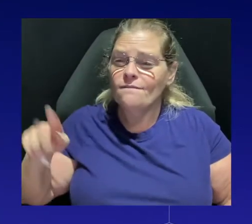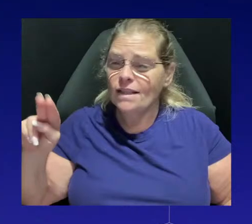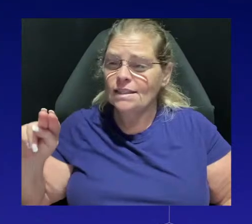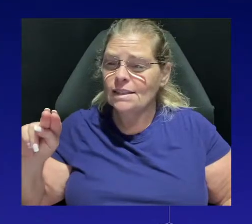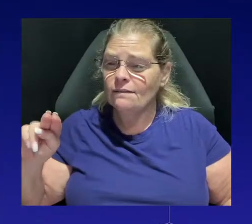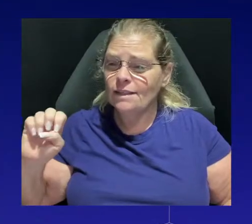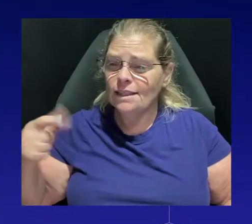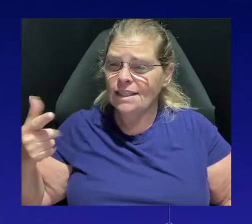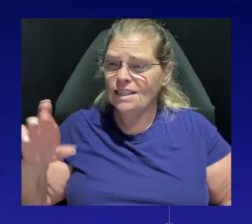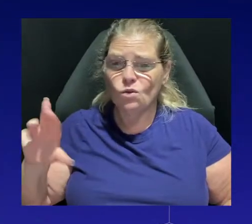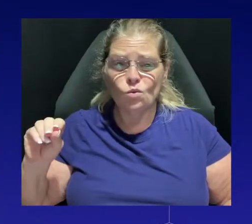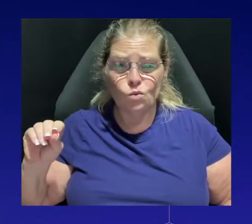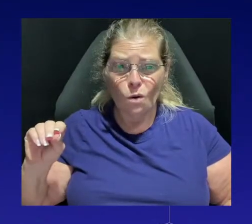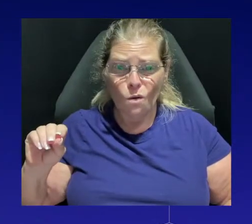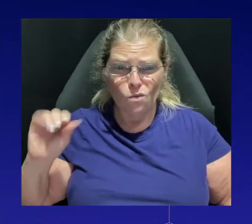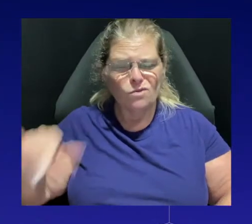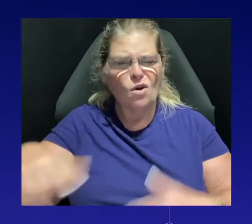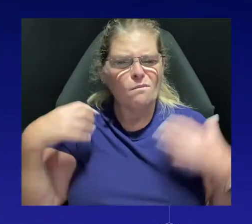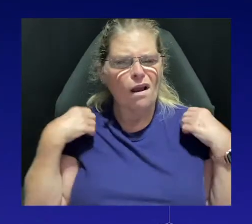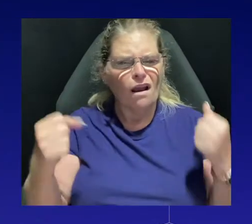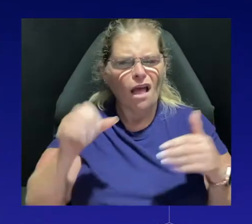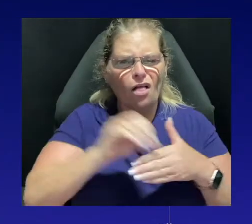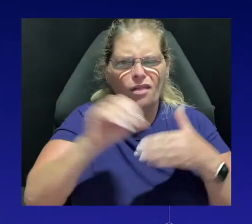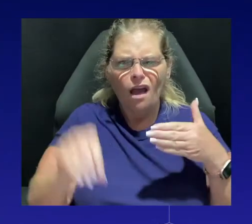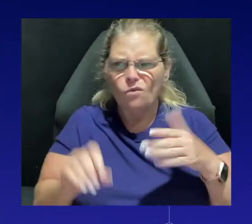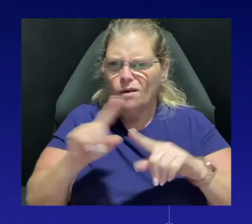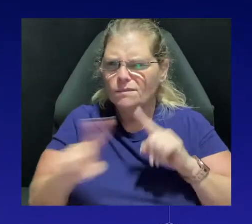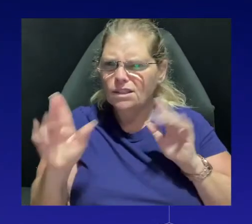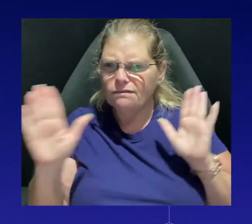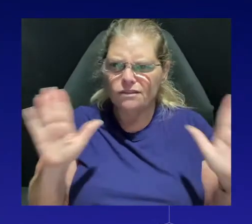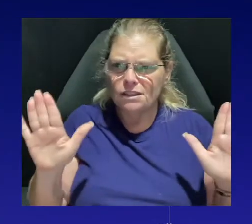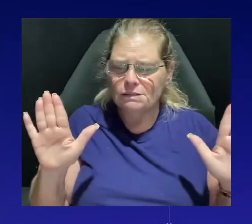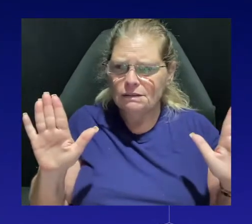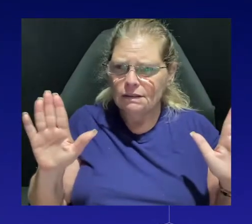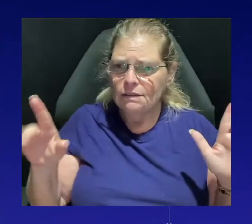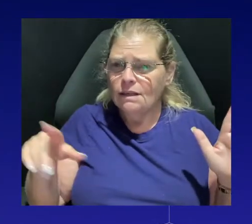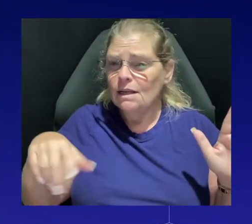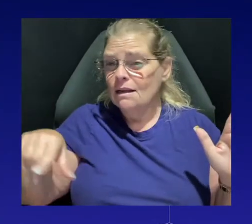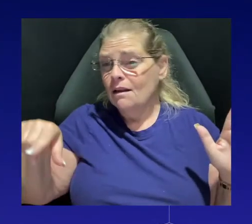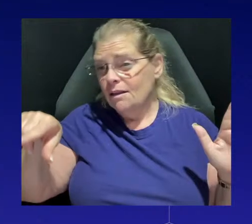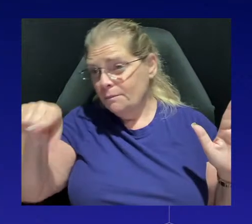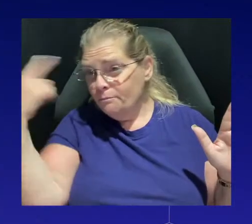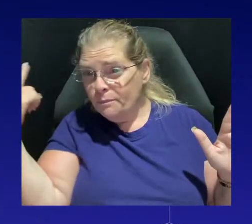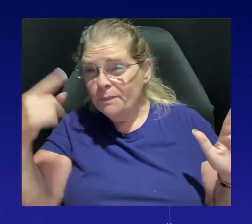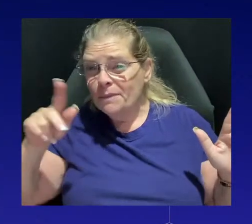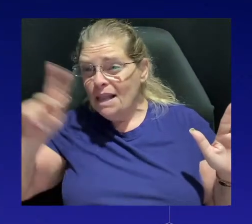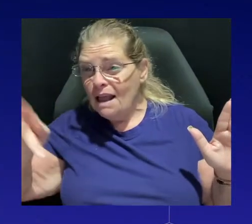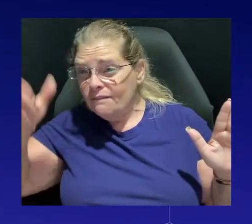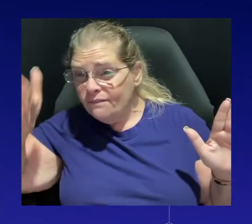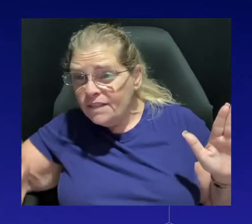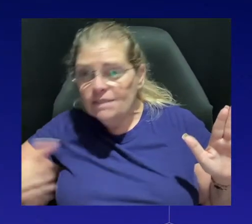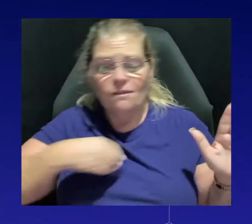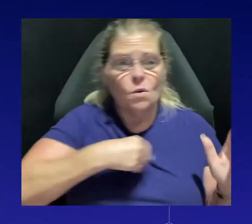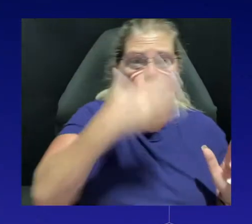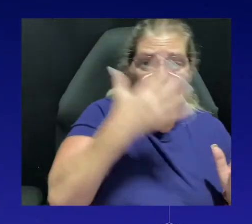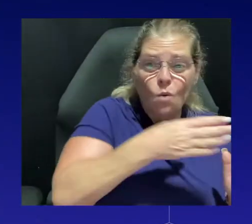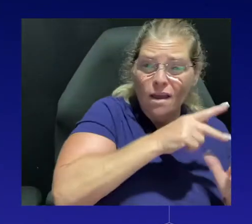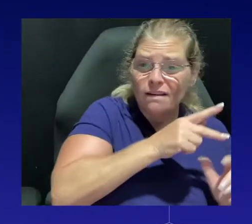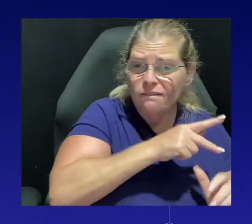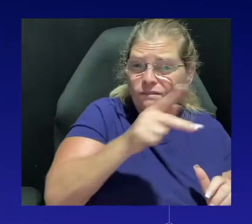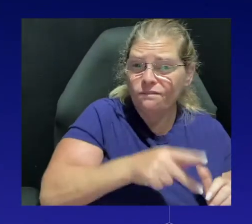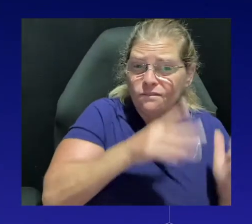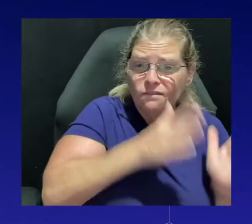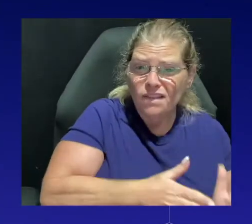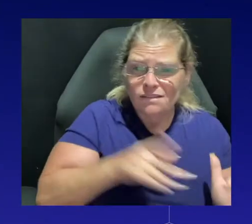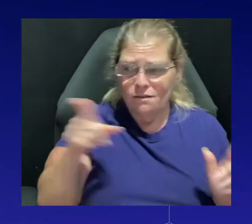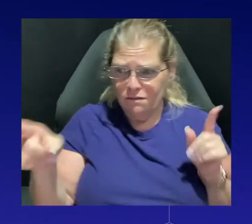those health outcomes and the differences between black Philadelphians and white Philadelphians and saw some clear differences in mortality that were critical. You